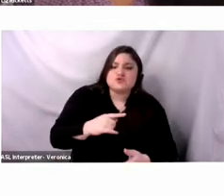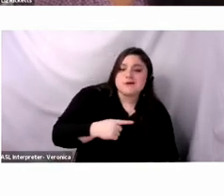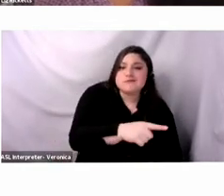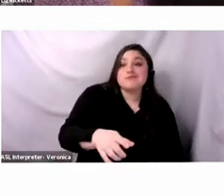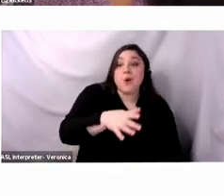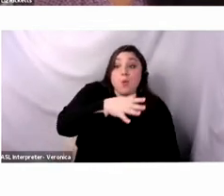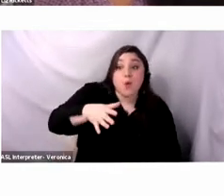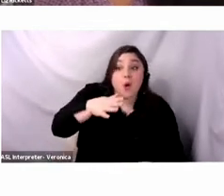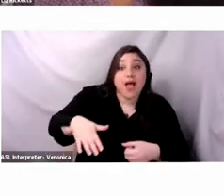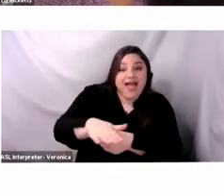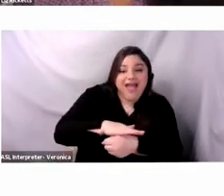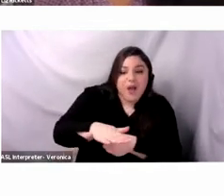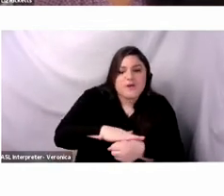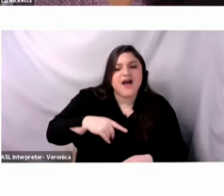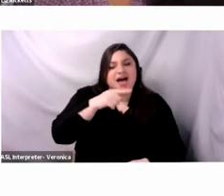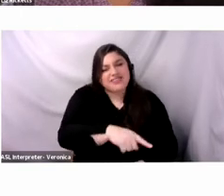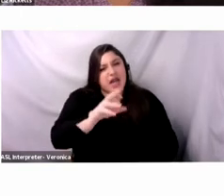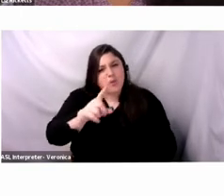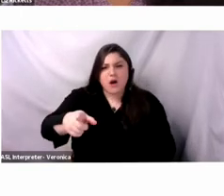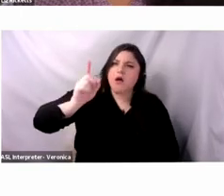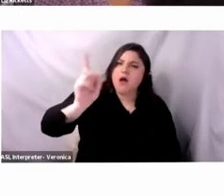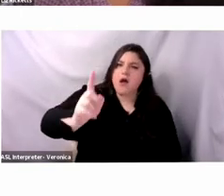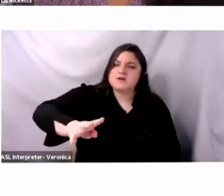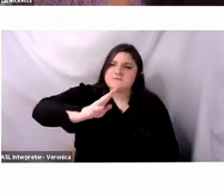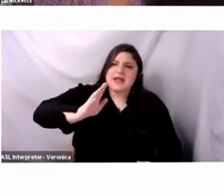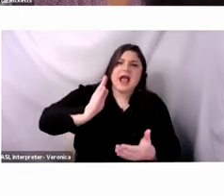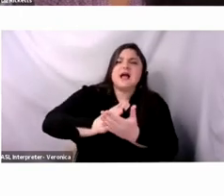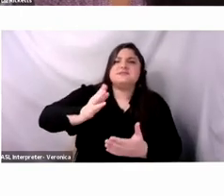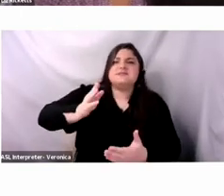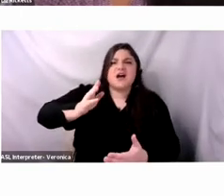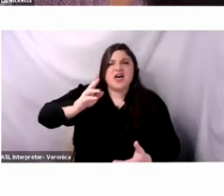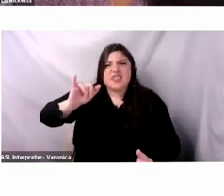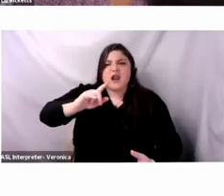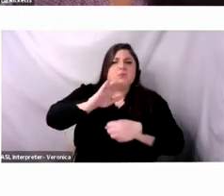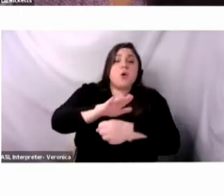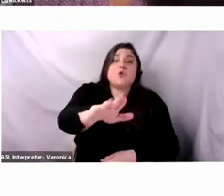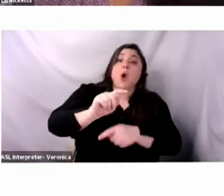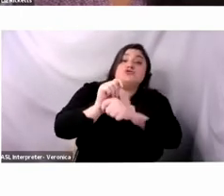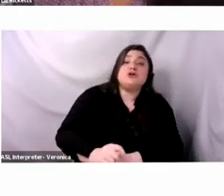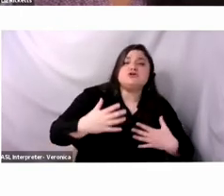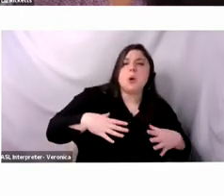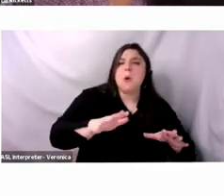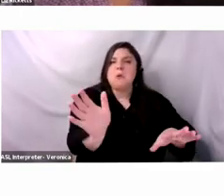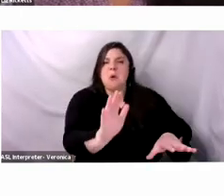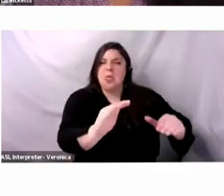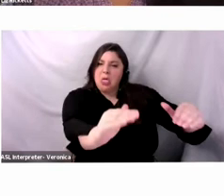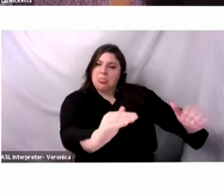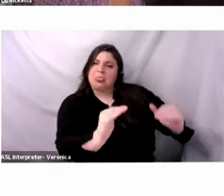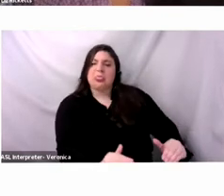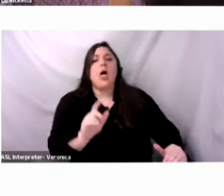out all the reasons why people should be ashamed of their indigenous dress. The programming was coming from the top down and the bottom